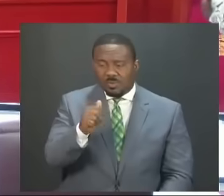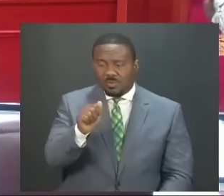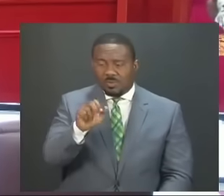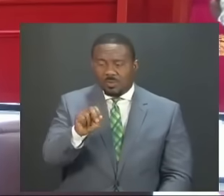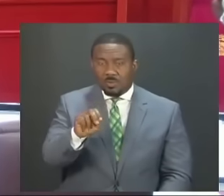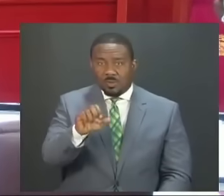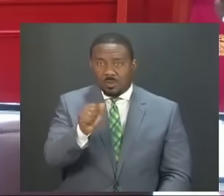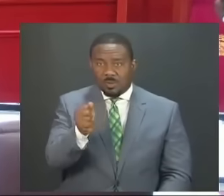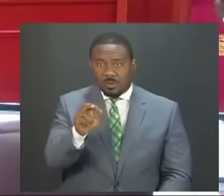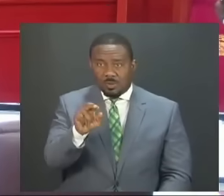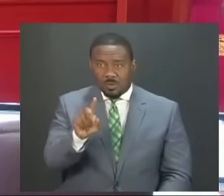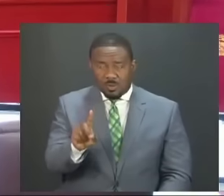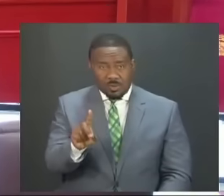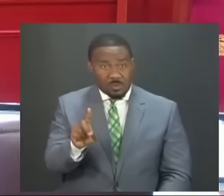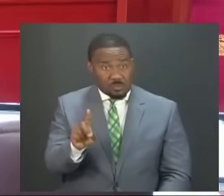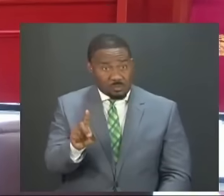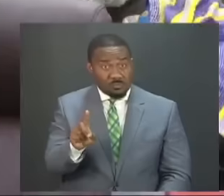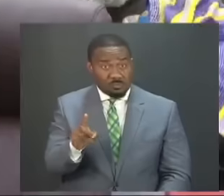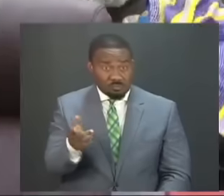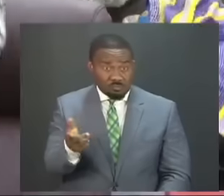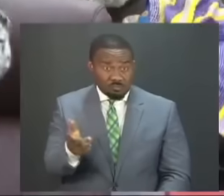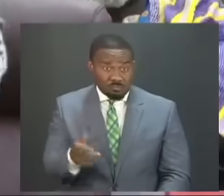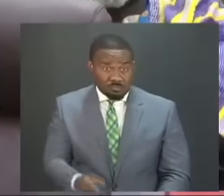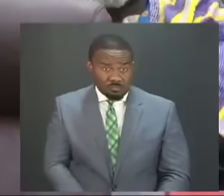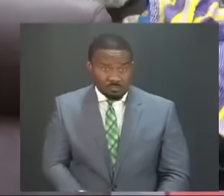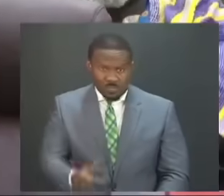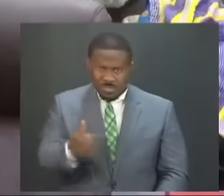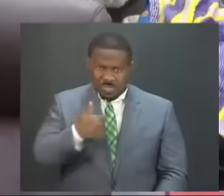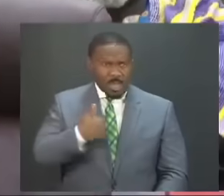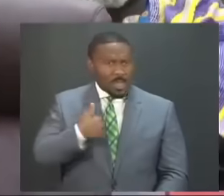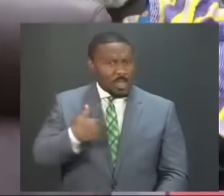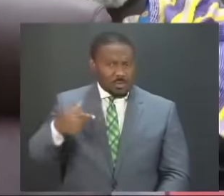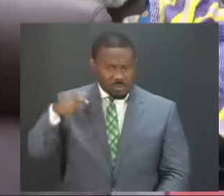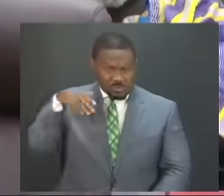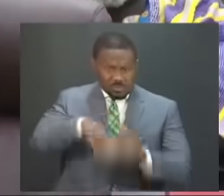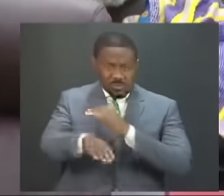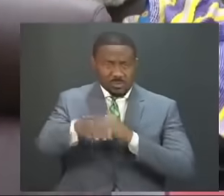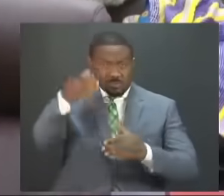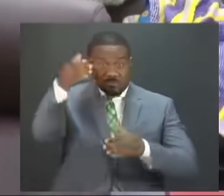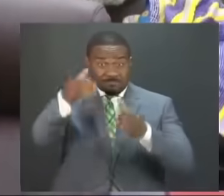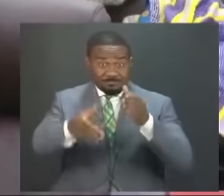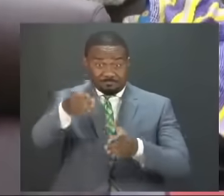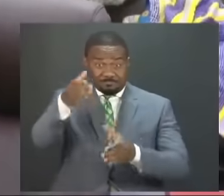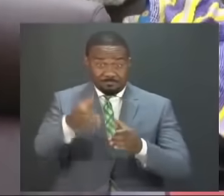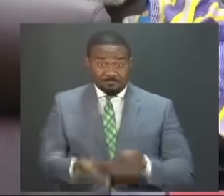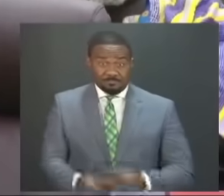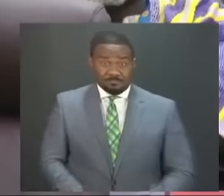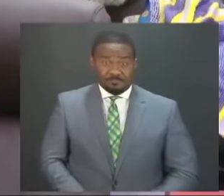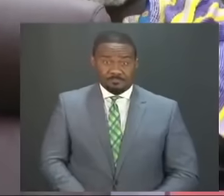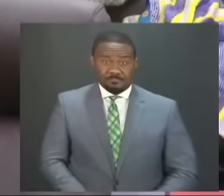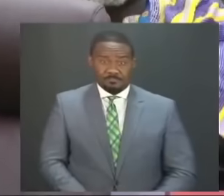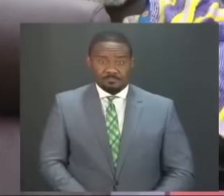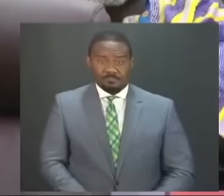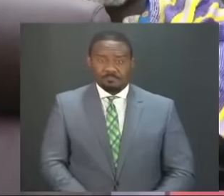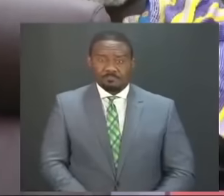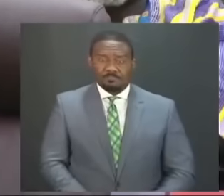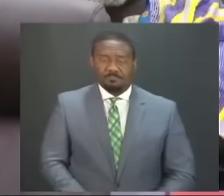have decided. In me, I was in court. In Dapia McPaul versus Attorney